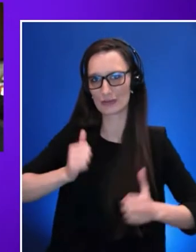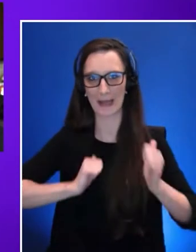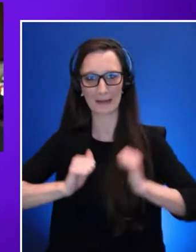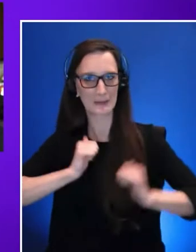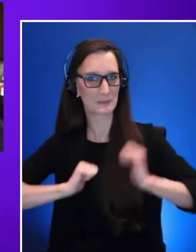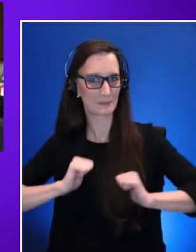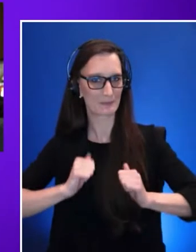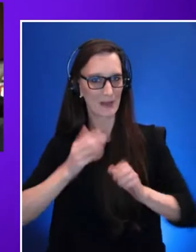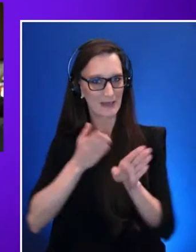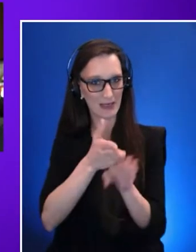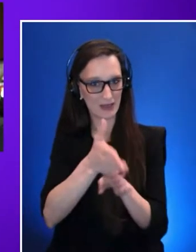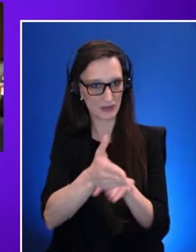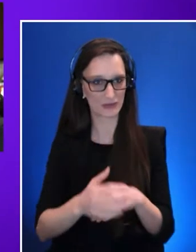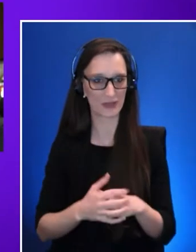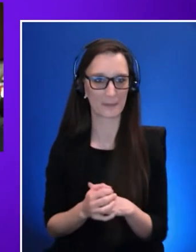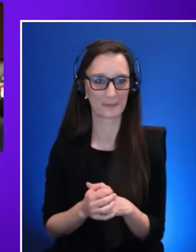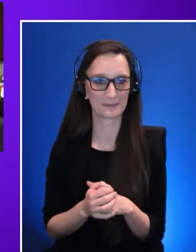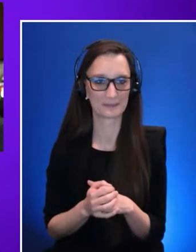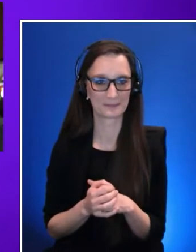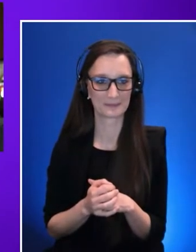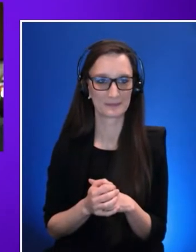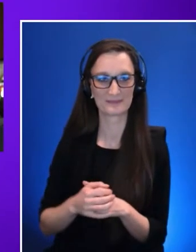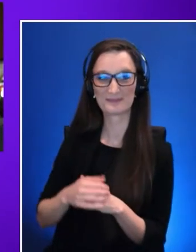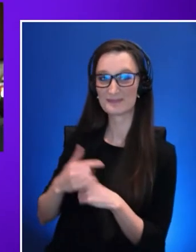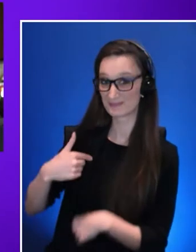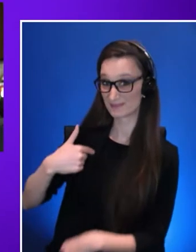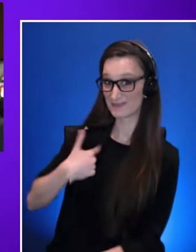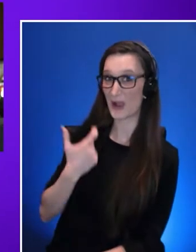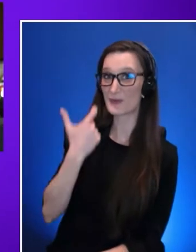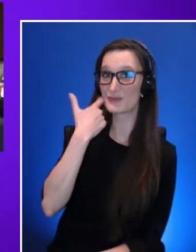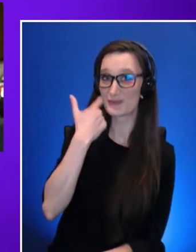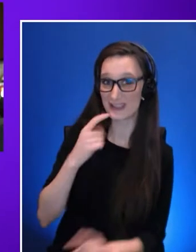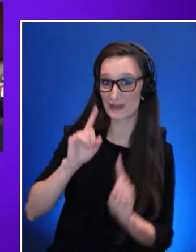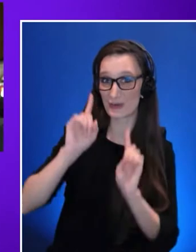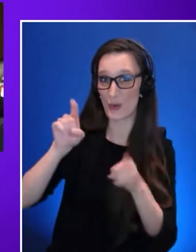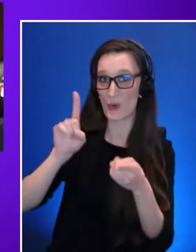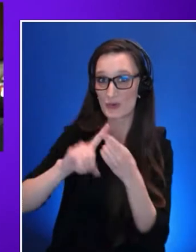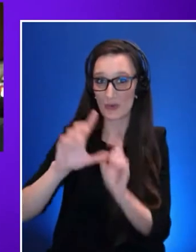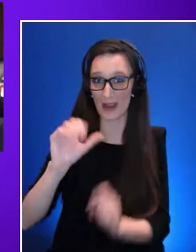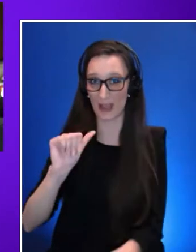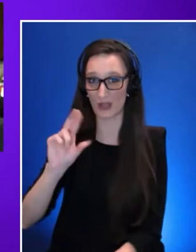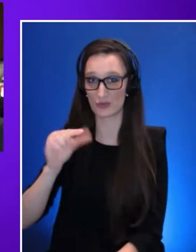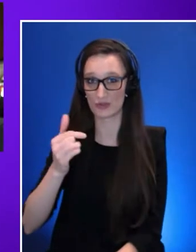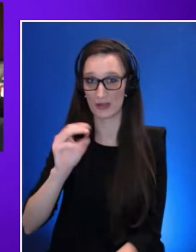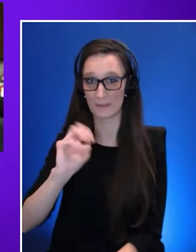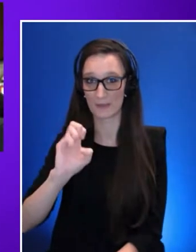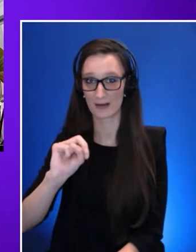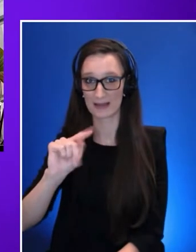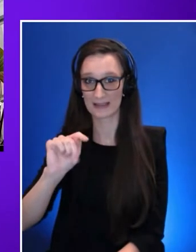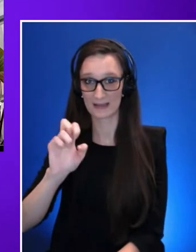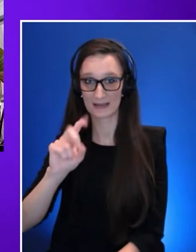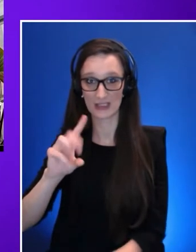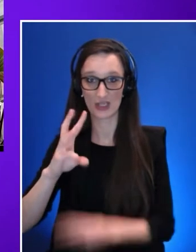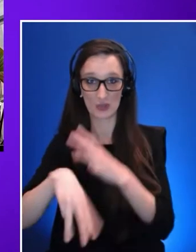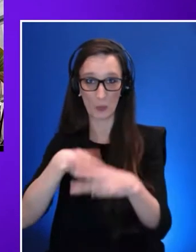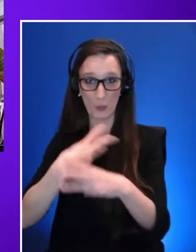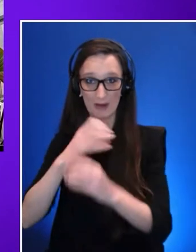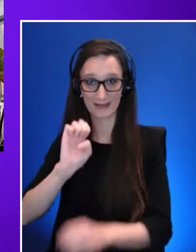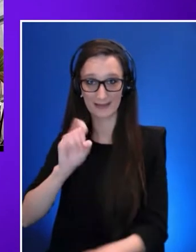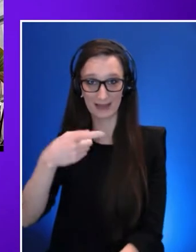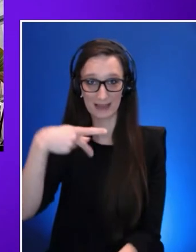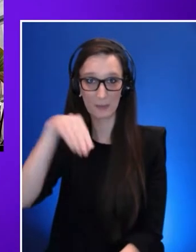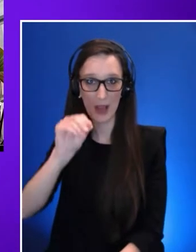I was just at the Augmented World Expo this past week, and I was blown away at what was going on